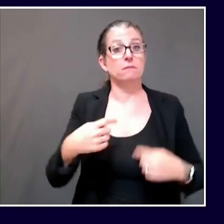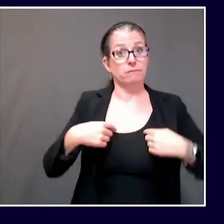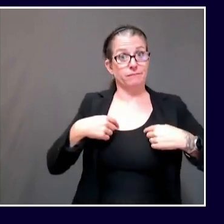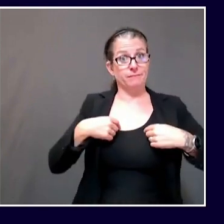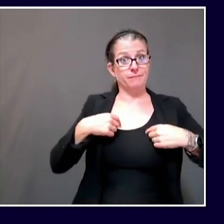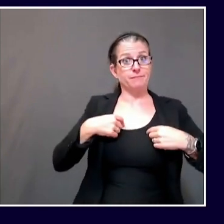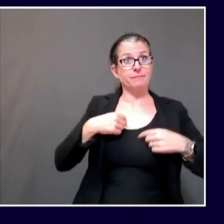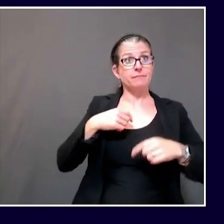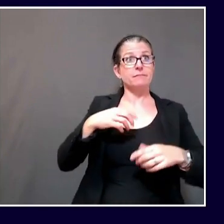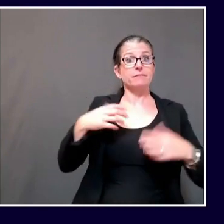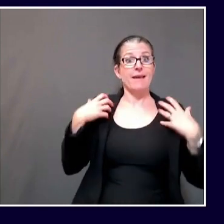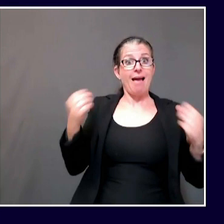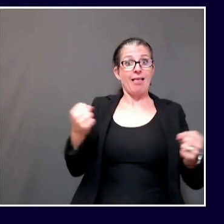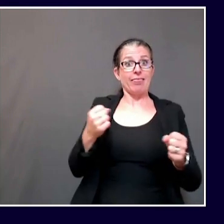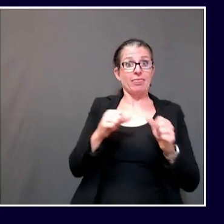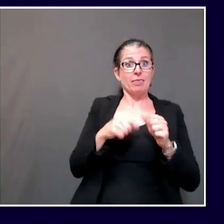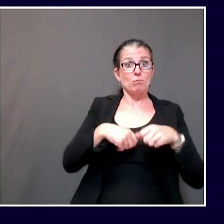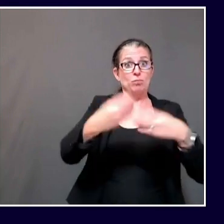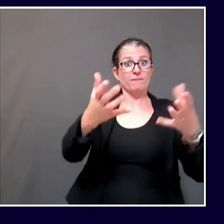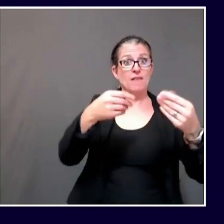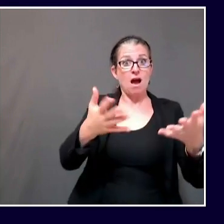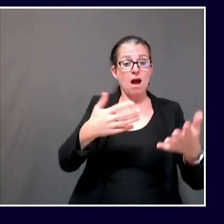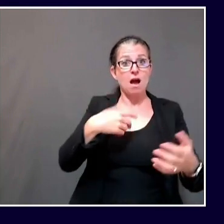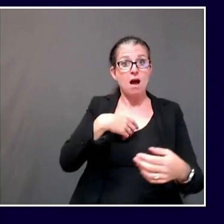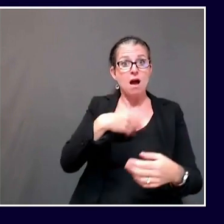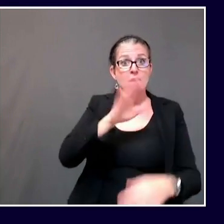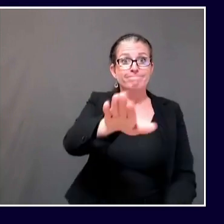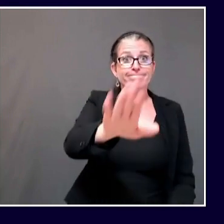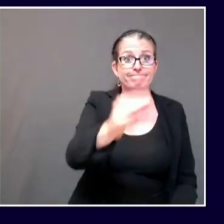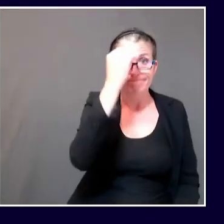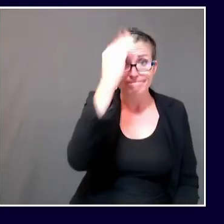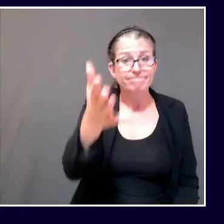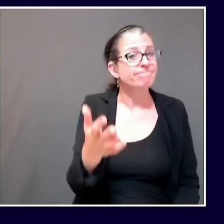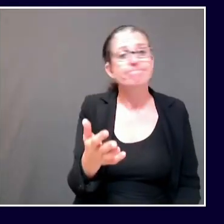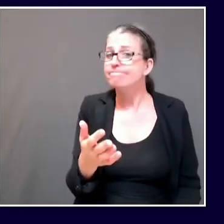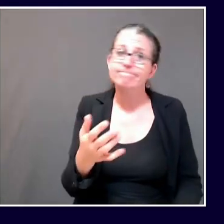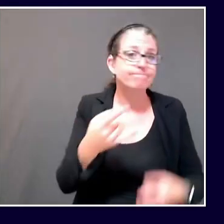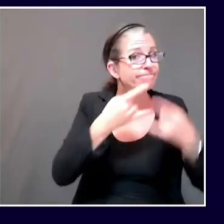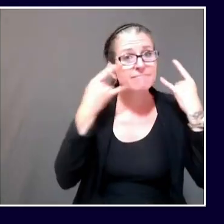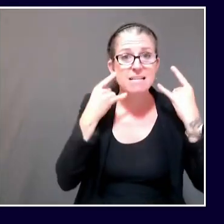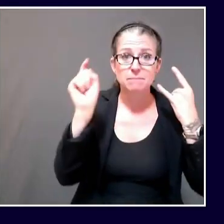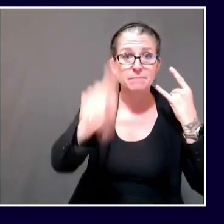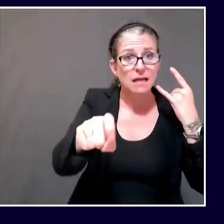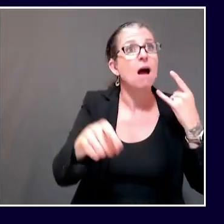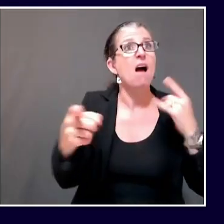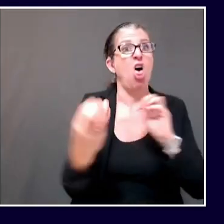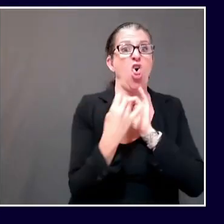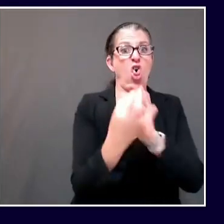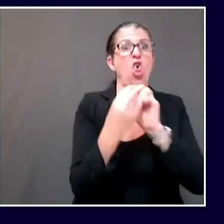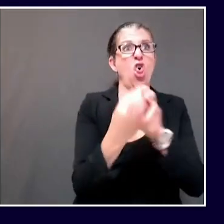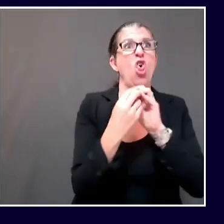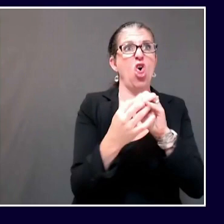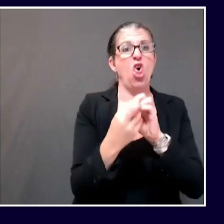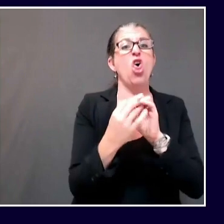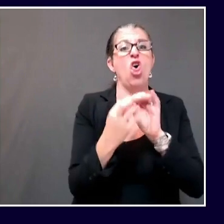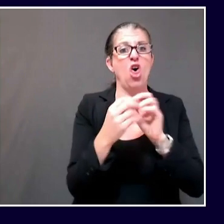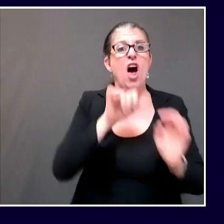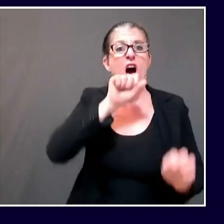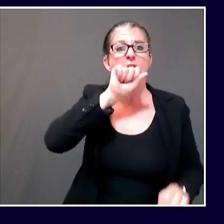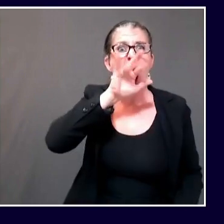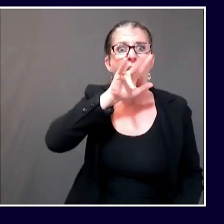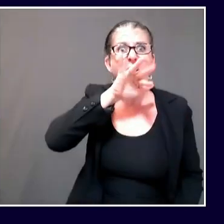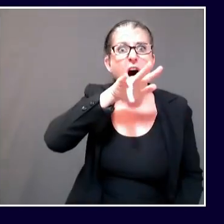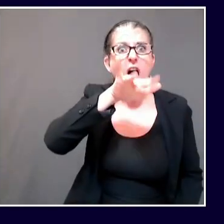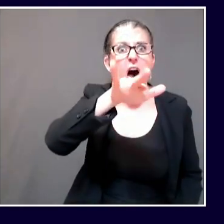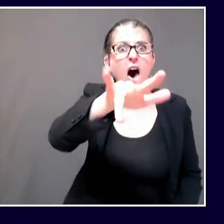So I think there's something to be said for taking a thorough look at that document if you are working in a retail